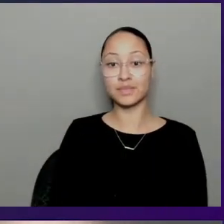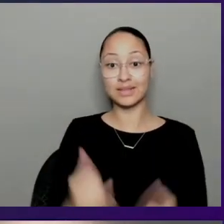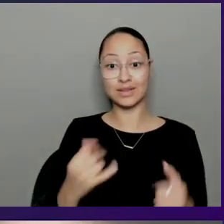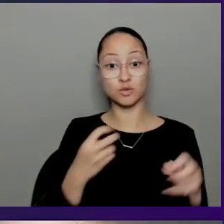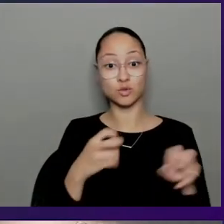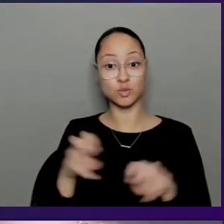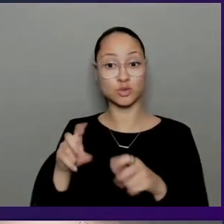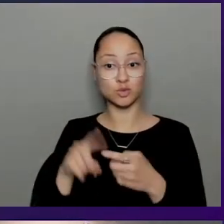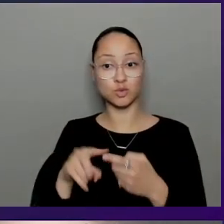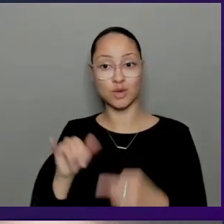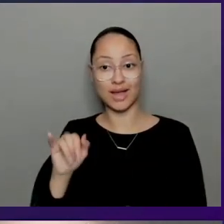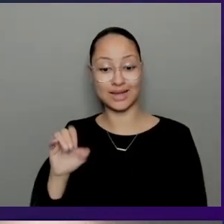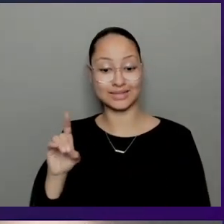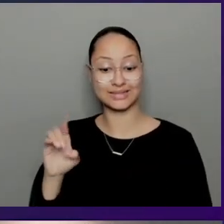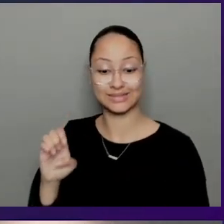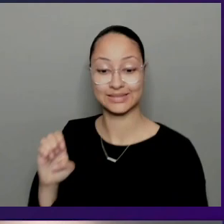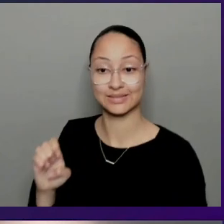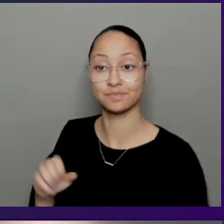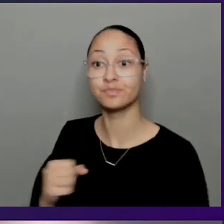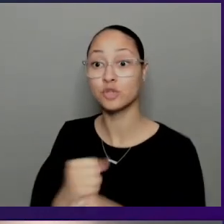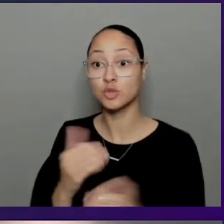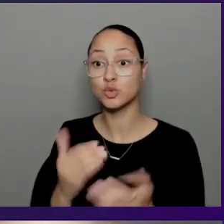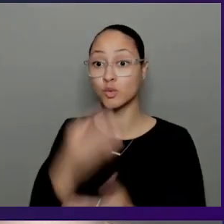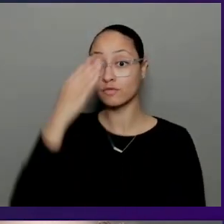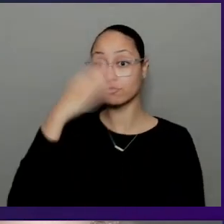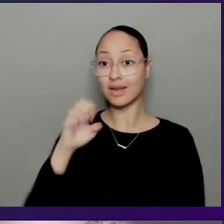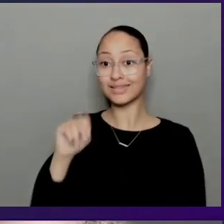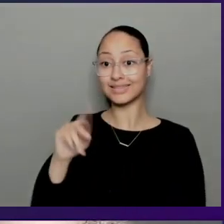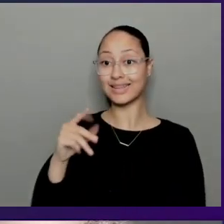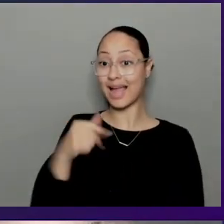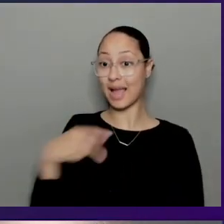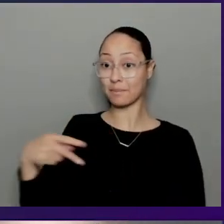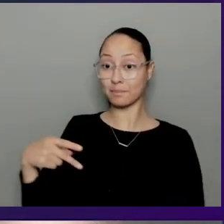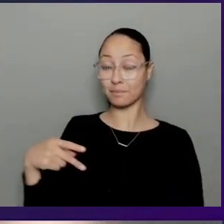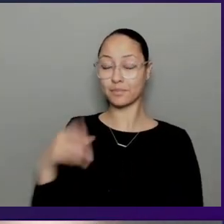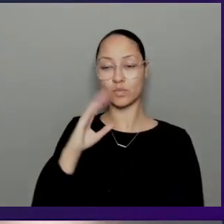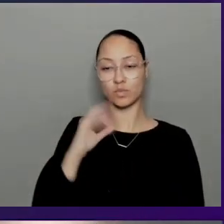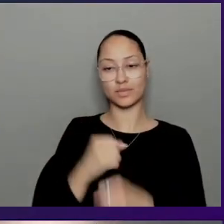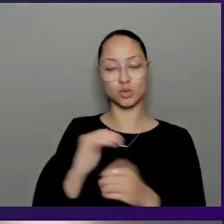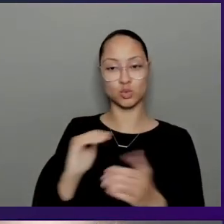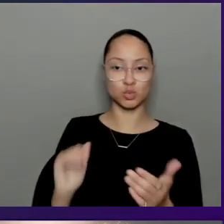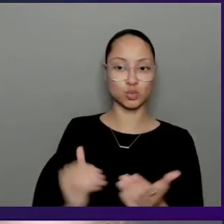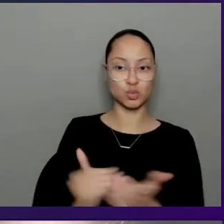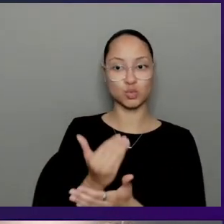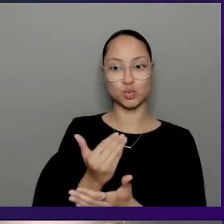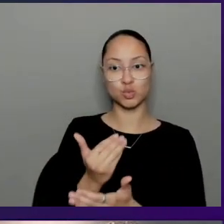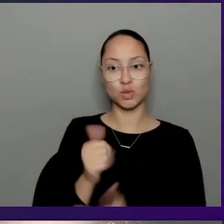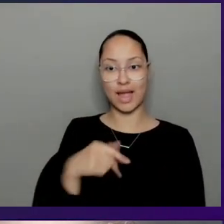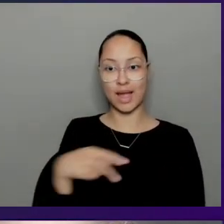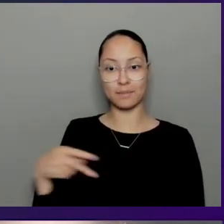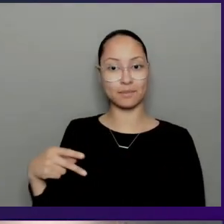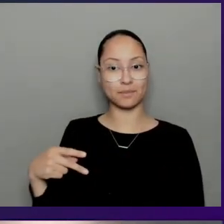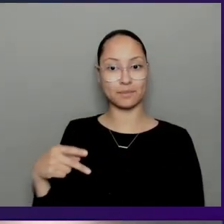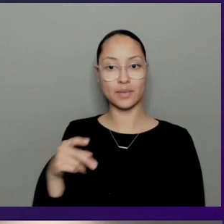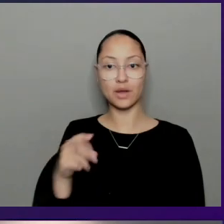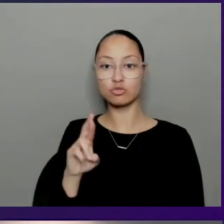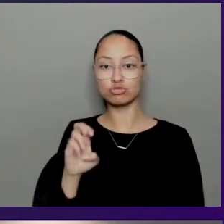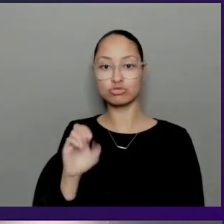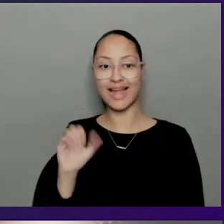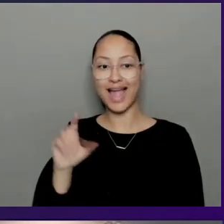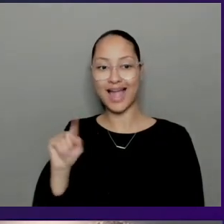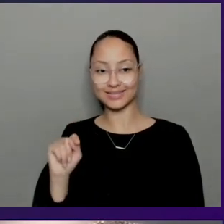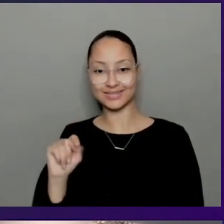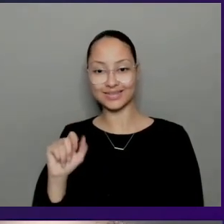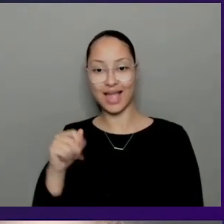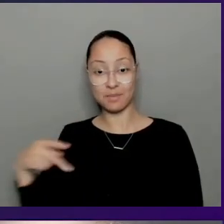new front-end application. We're gonna create a new React app. So let's create a React app. It's